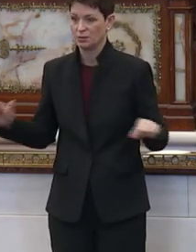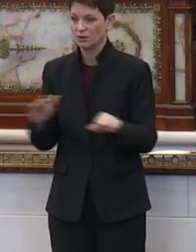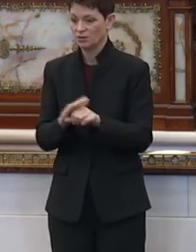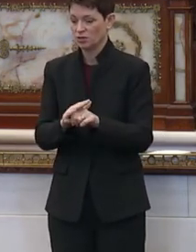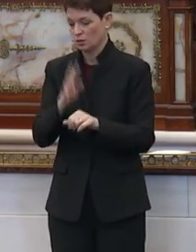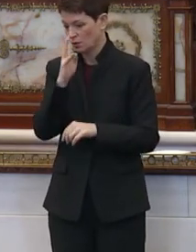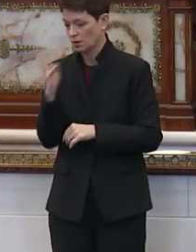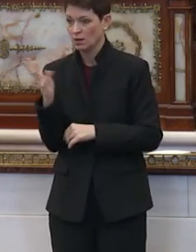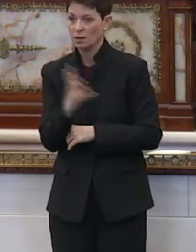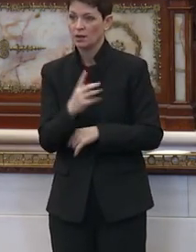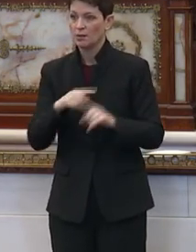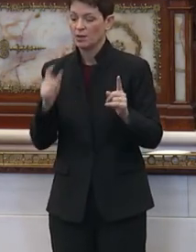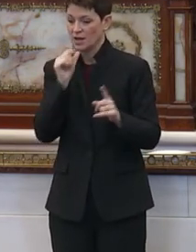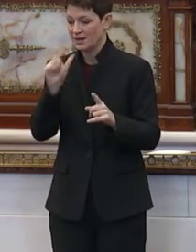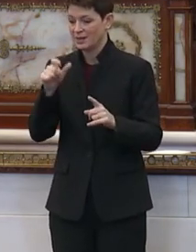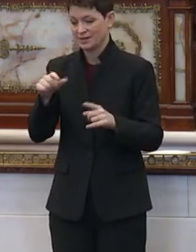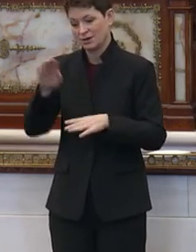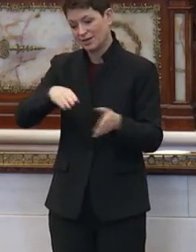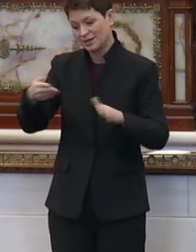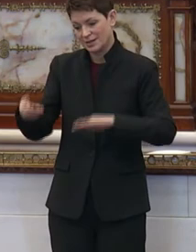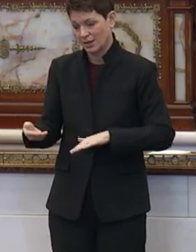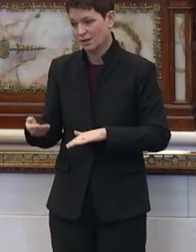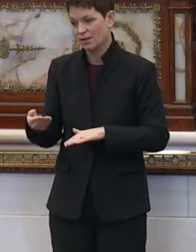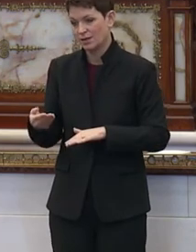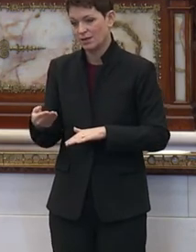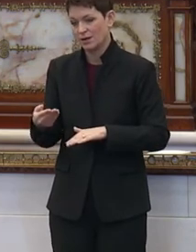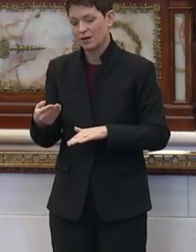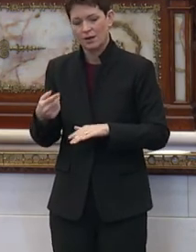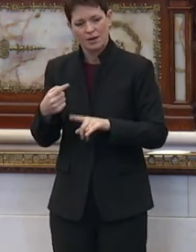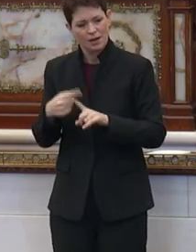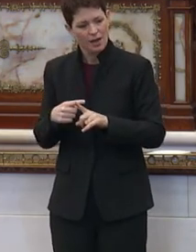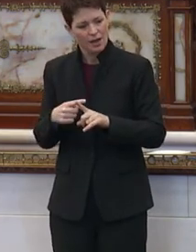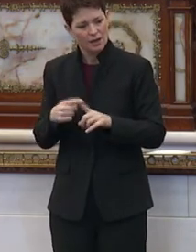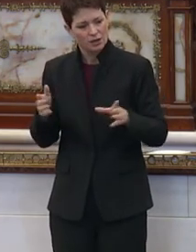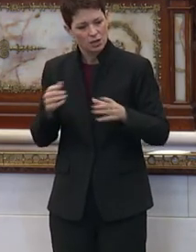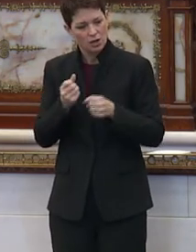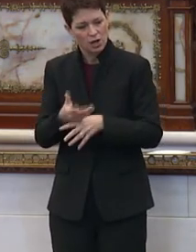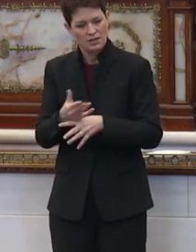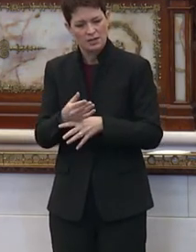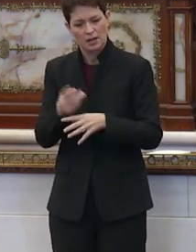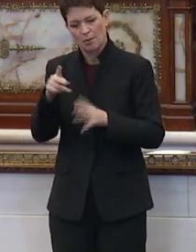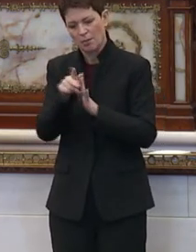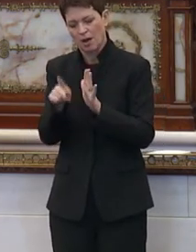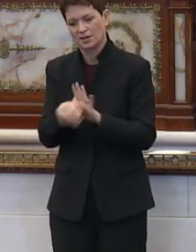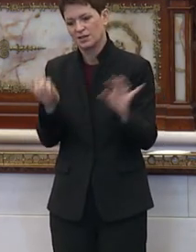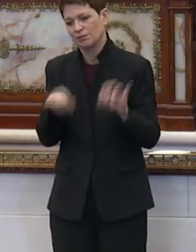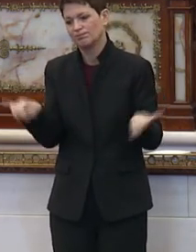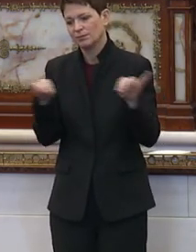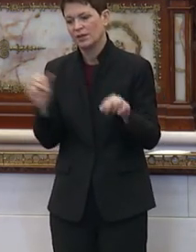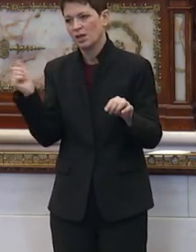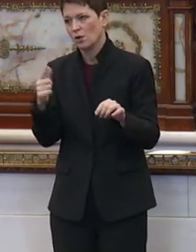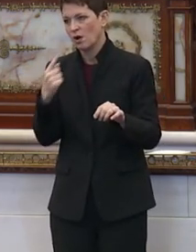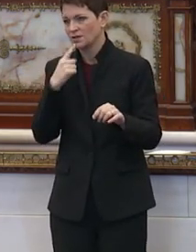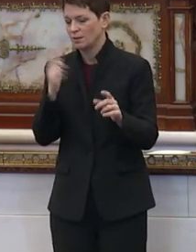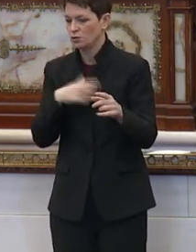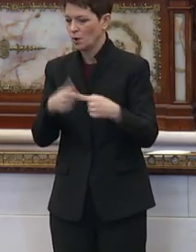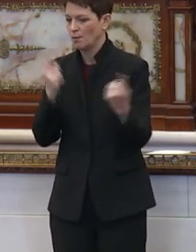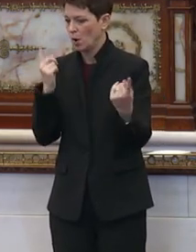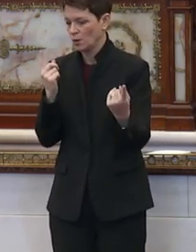is leading to unnecessary death and a perpetuation of a policy status quo almost all of you claim to